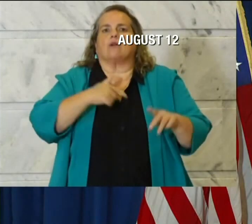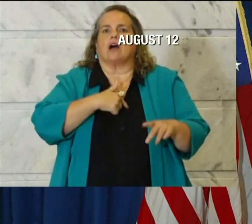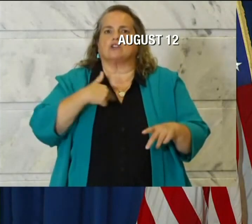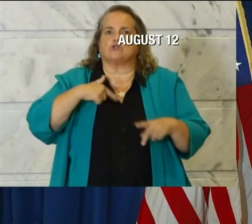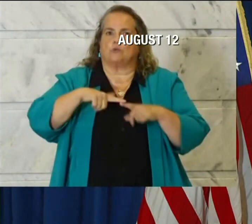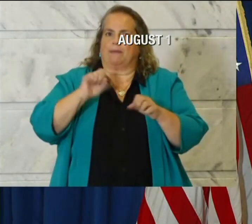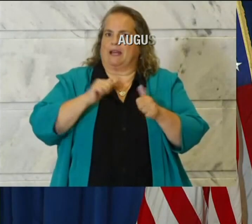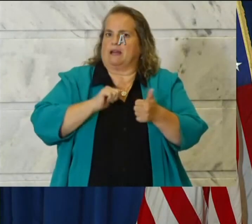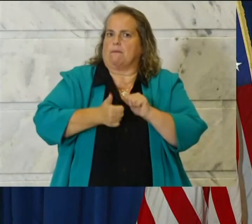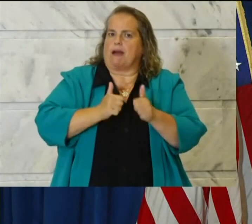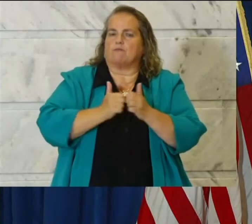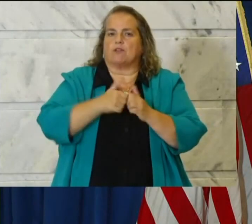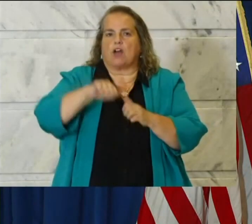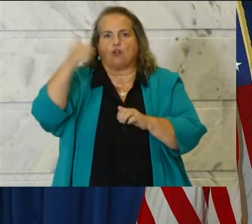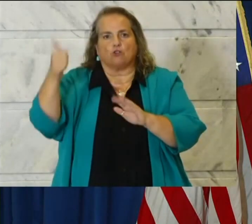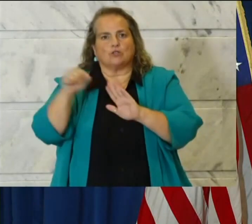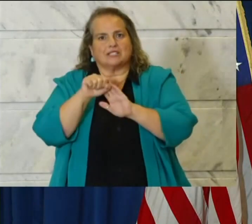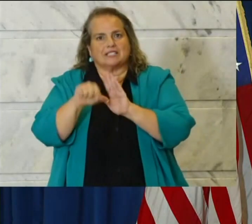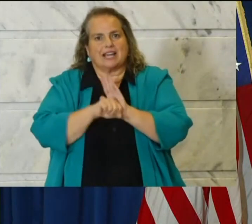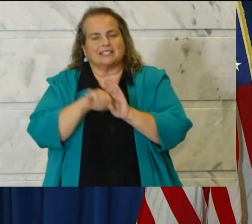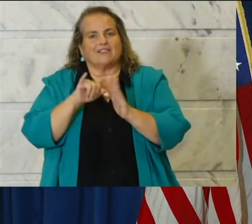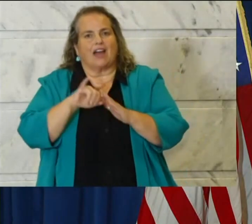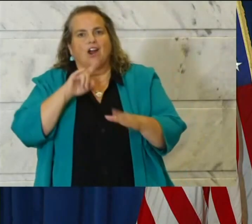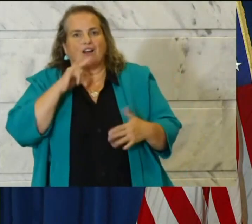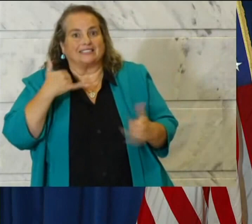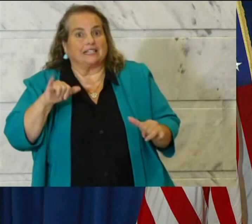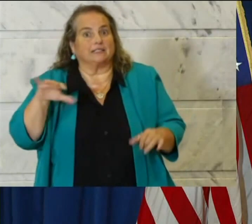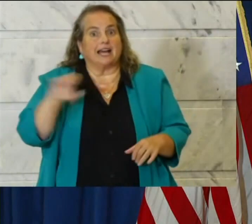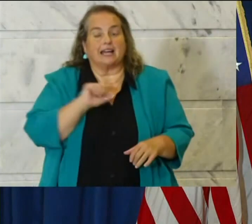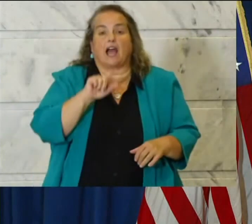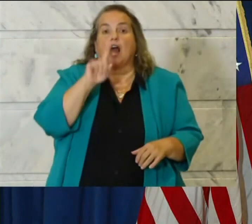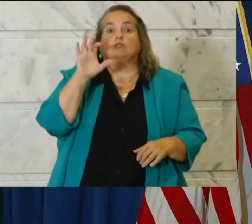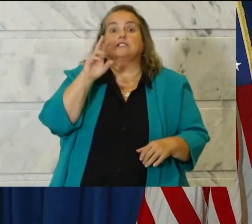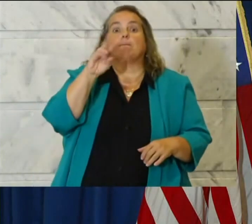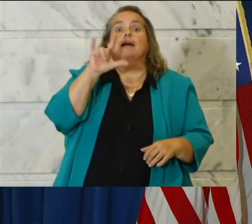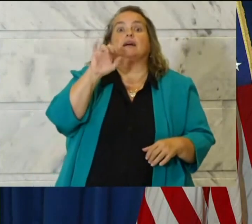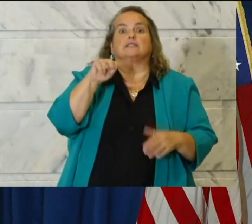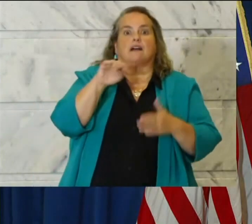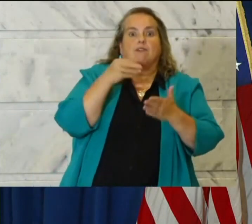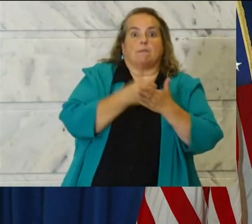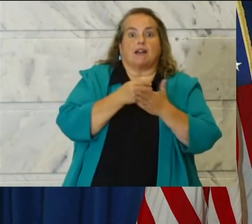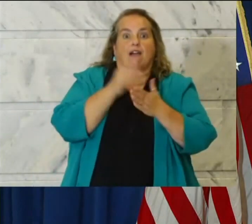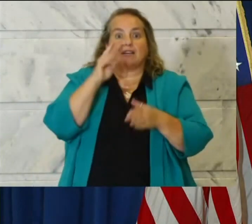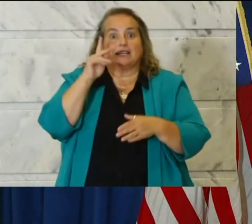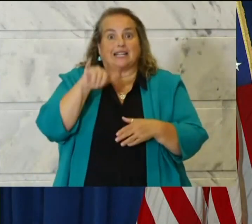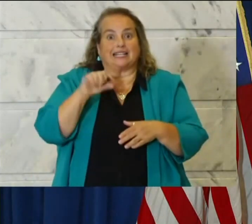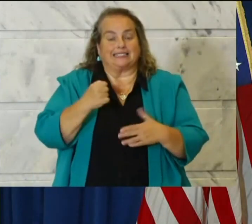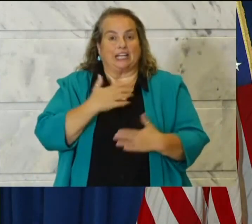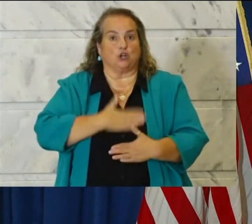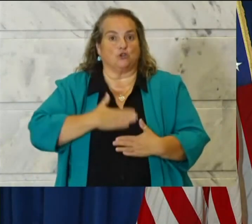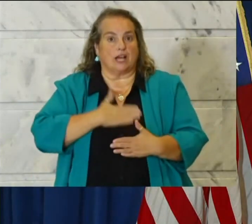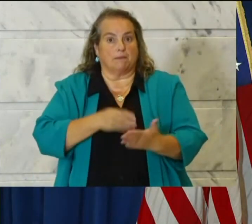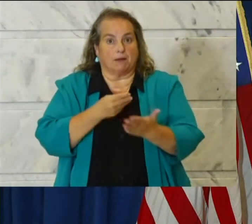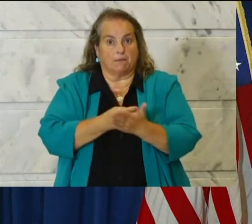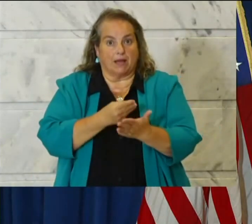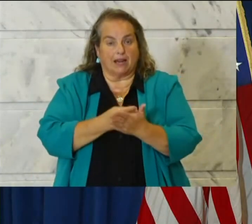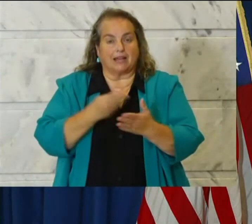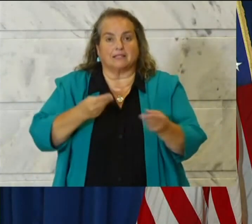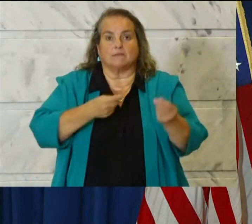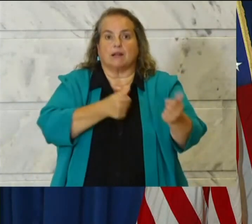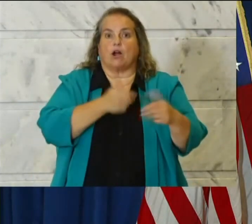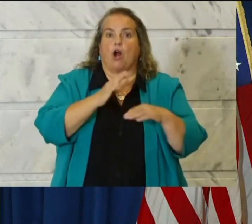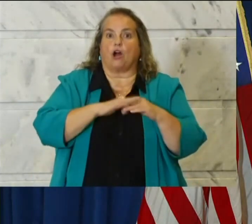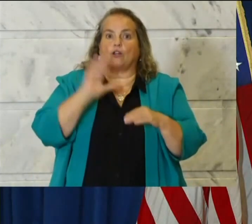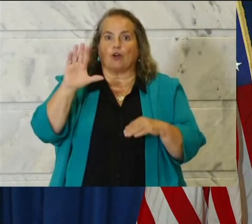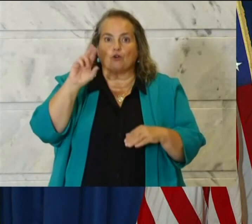other states that are still taking hundreds of millions of dollars of Kentucky's entertainment dollars and spending them on